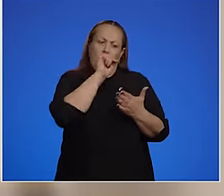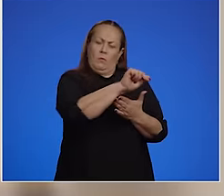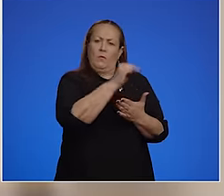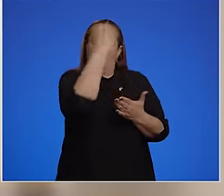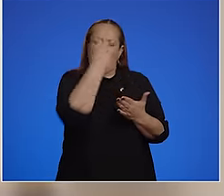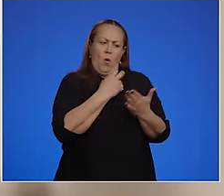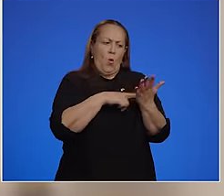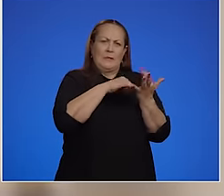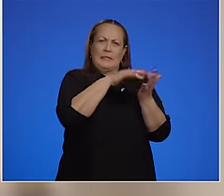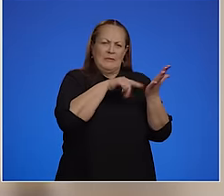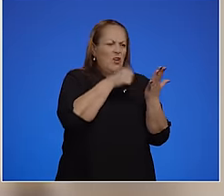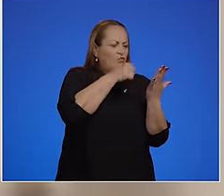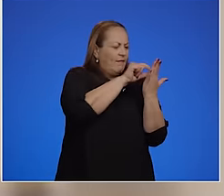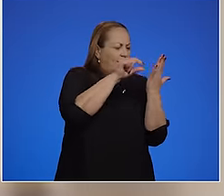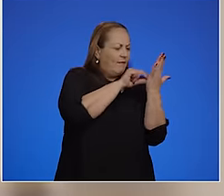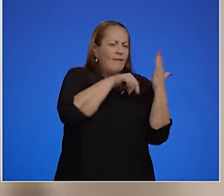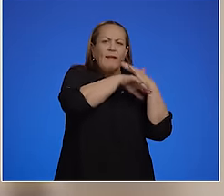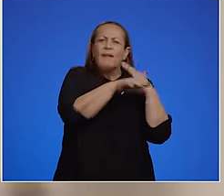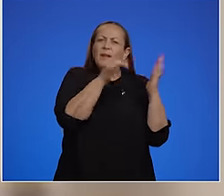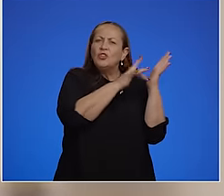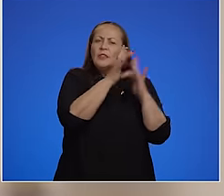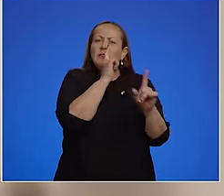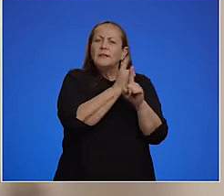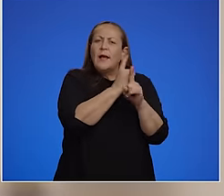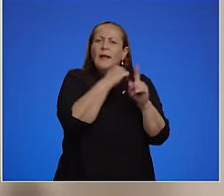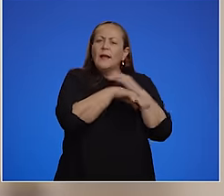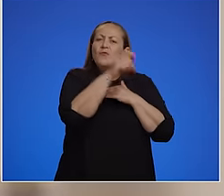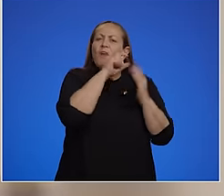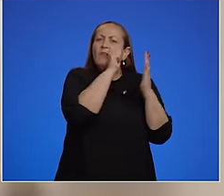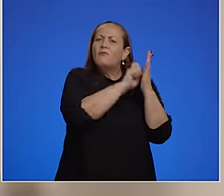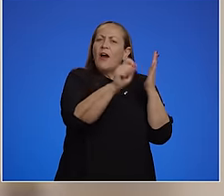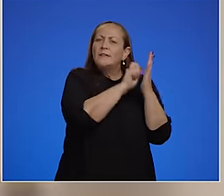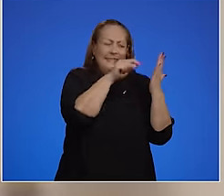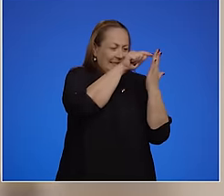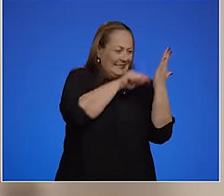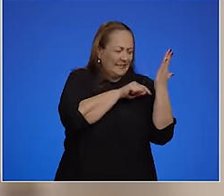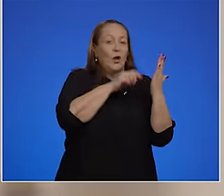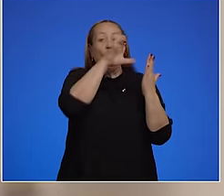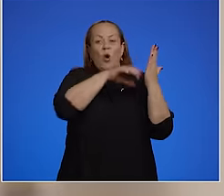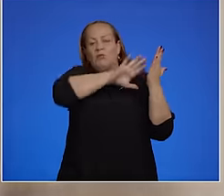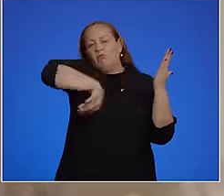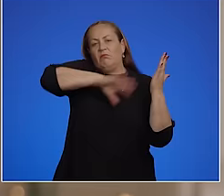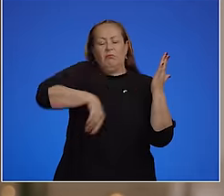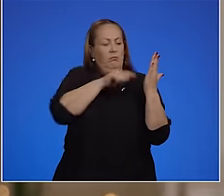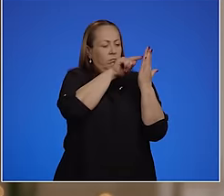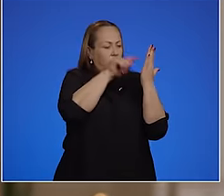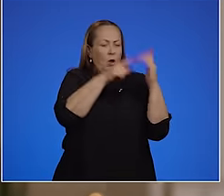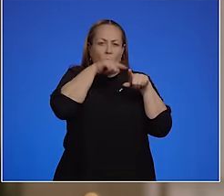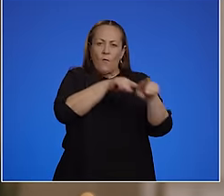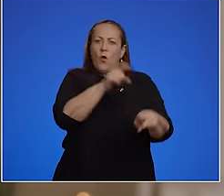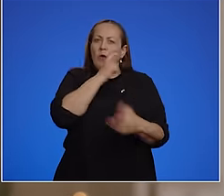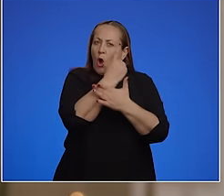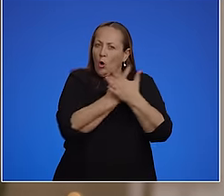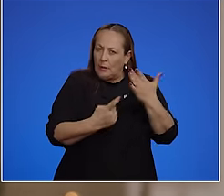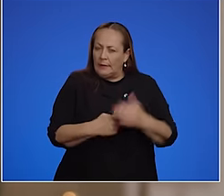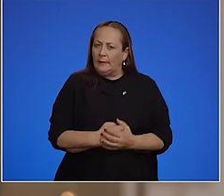red-letter text of the Scriptures, that is, the words of Jesus himself. And to that mind, all the rest of that is just kind of commentary. But when we actually